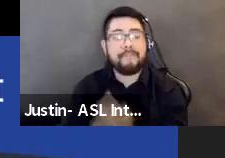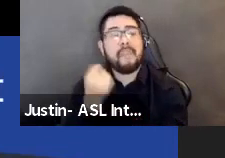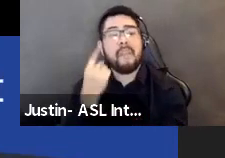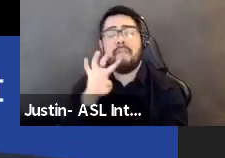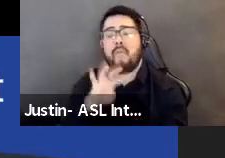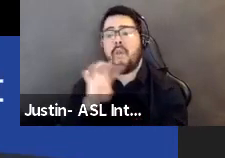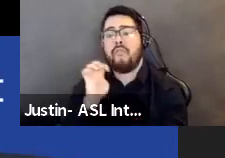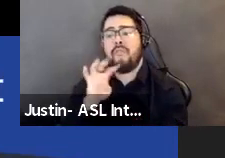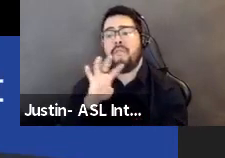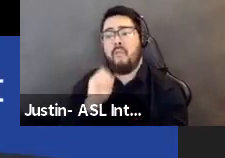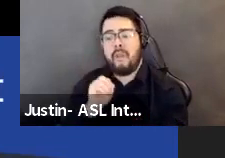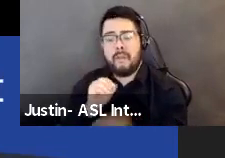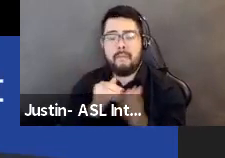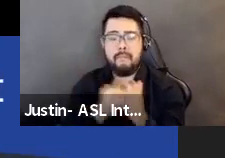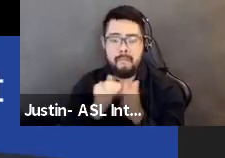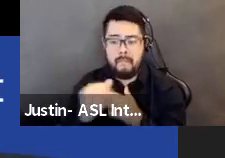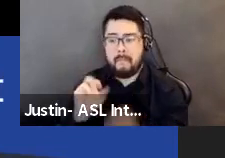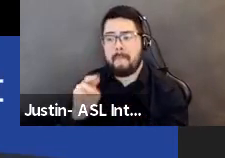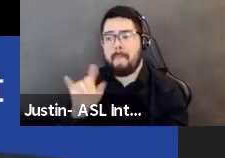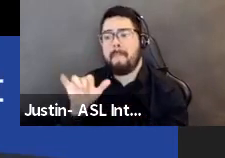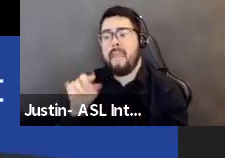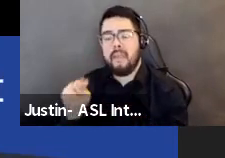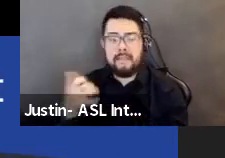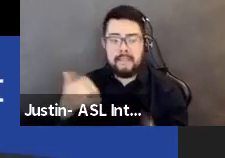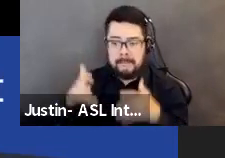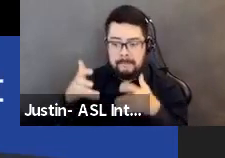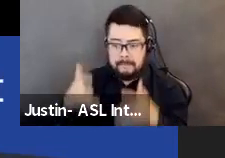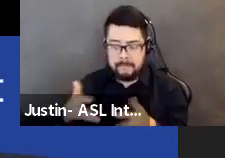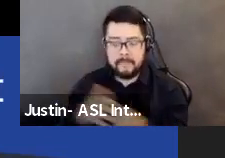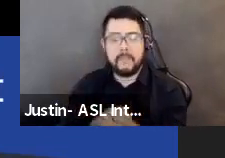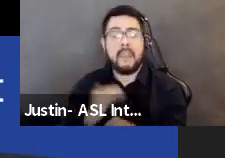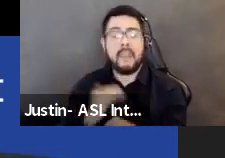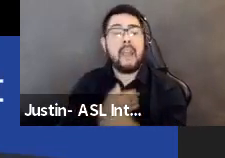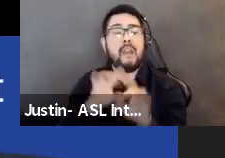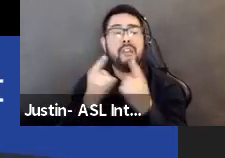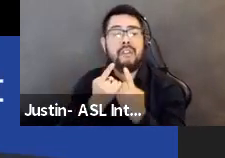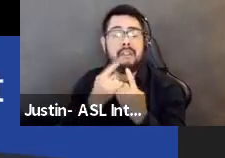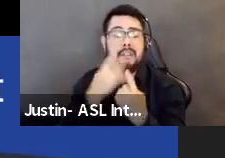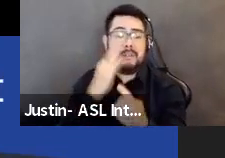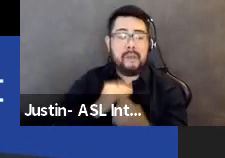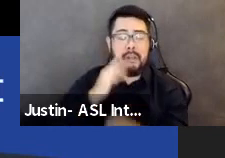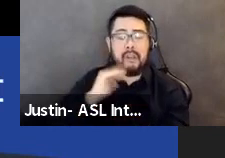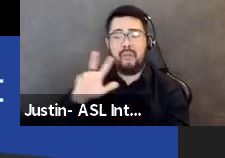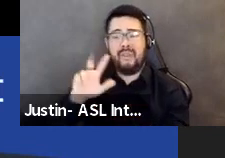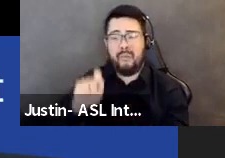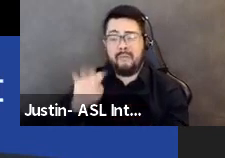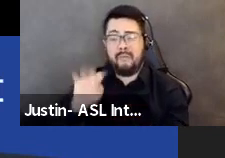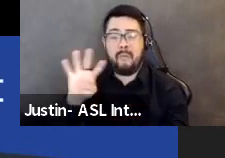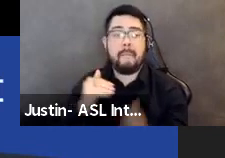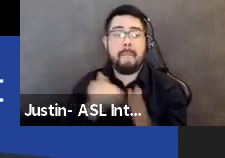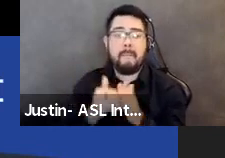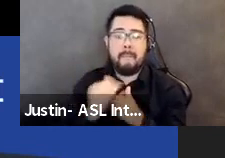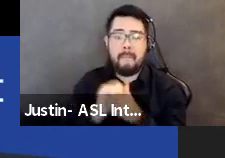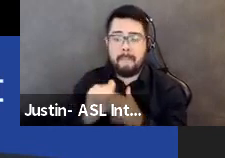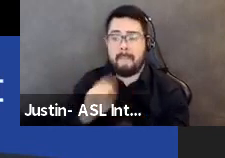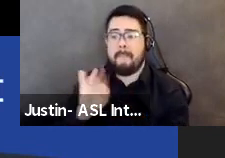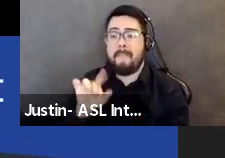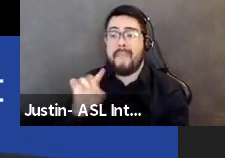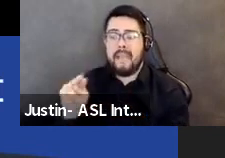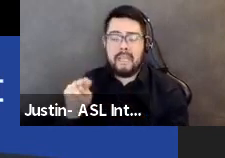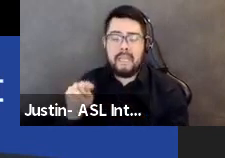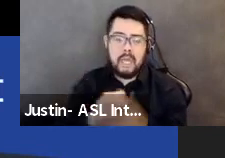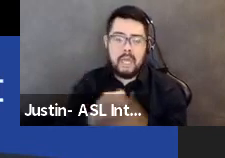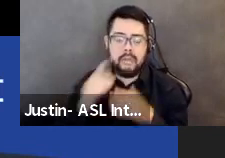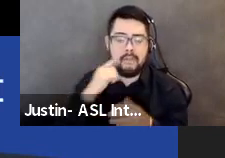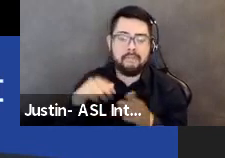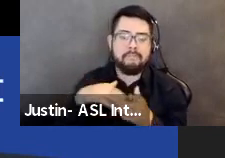dollars remained to be invested the district faces 3.4 billion dollars of deferred maintenance needs